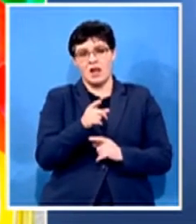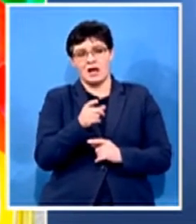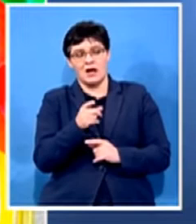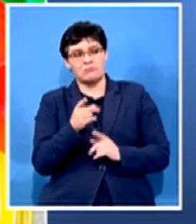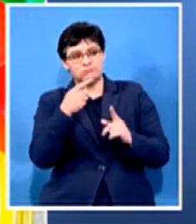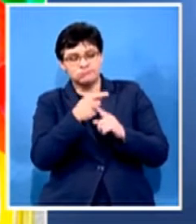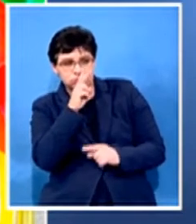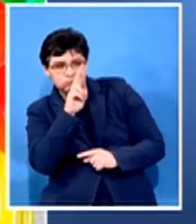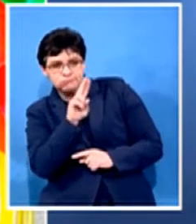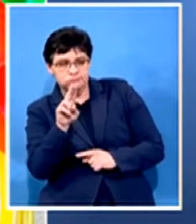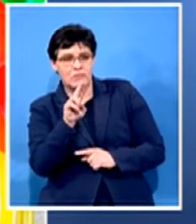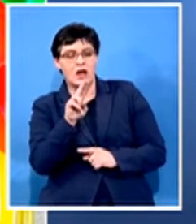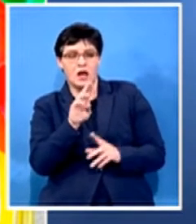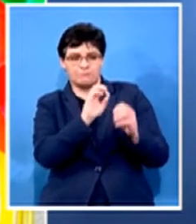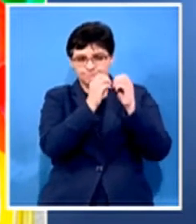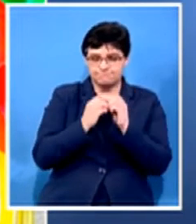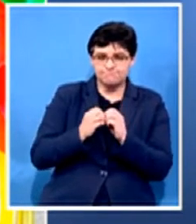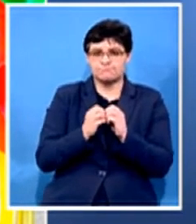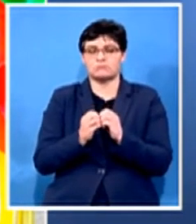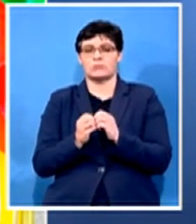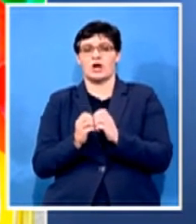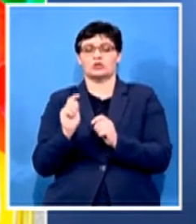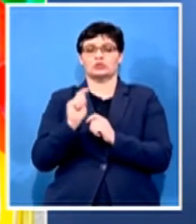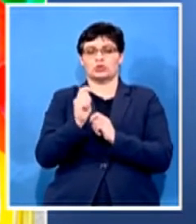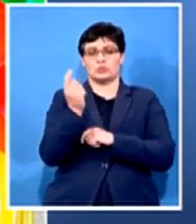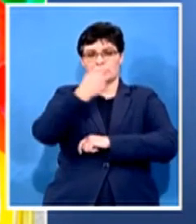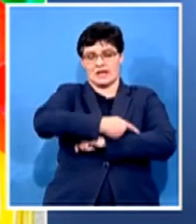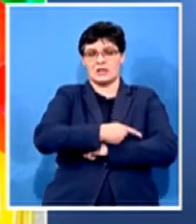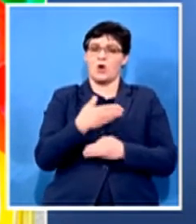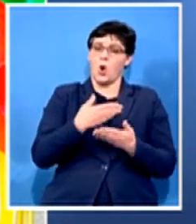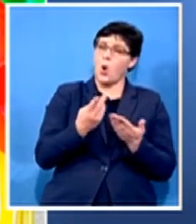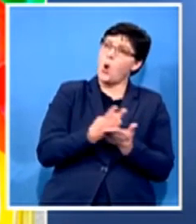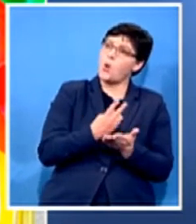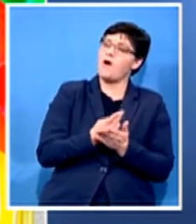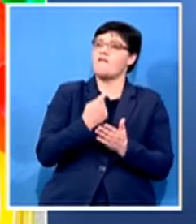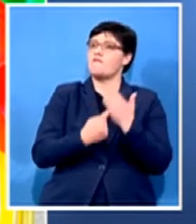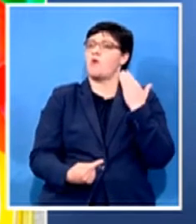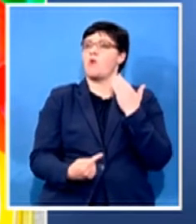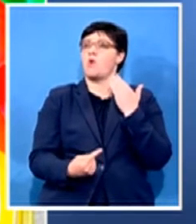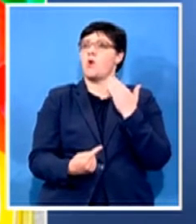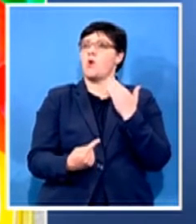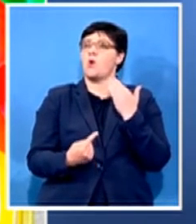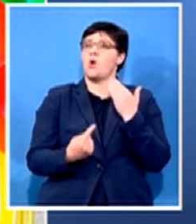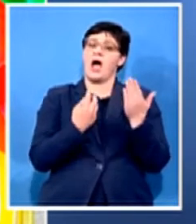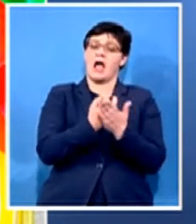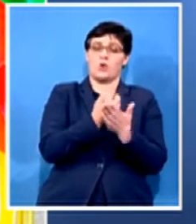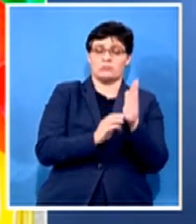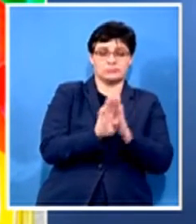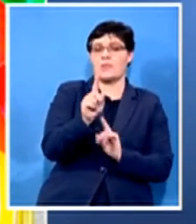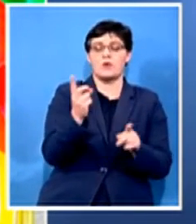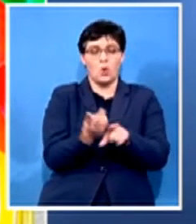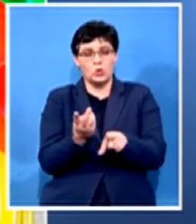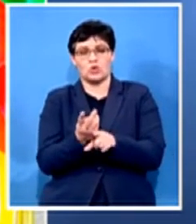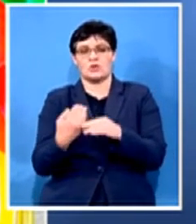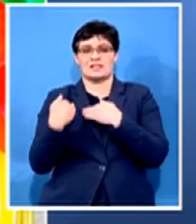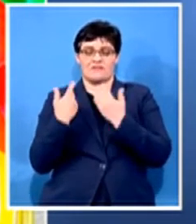transport there, not only for the economy but also for road safety. And we're happy with the work of SANRAL, but we cannot just leave it to